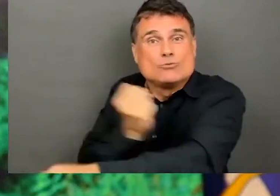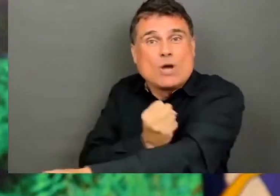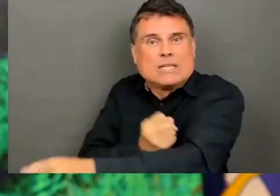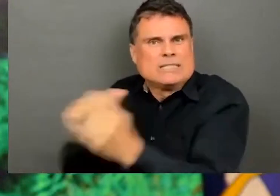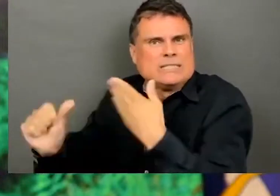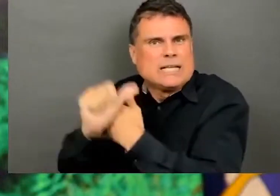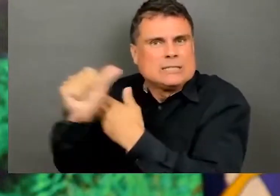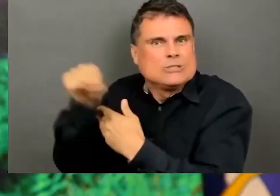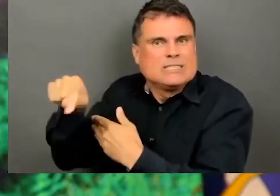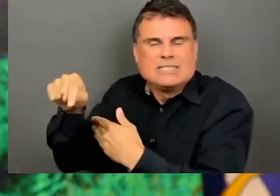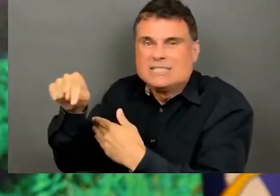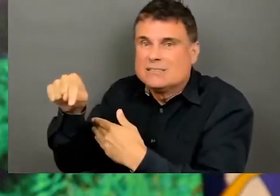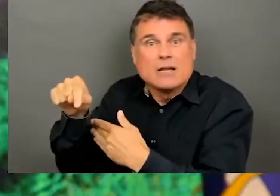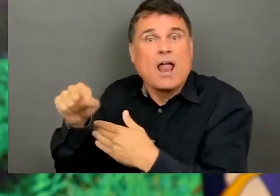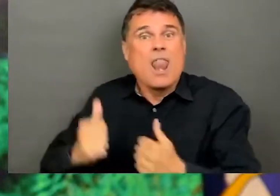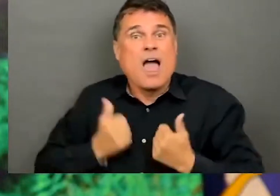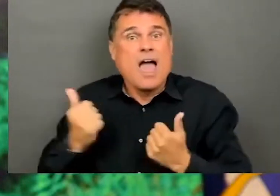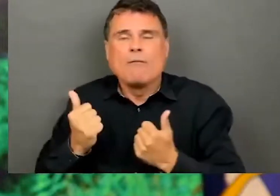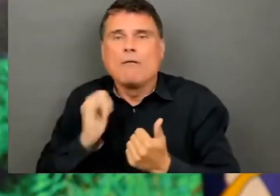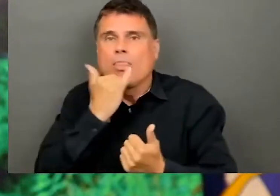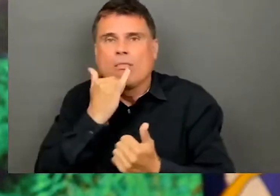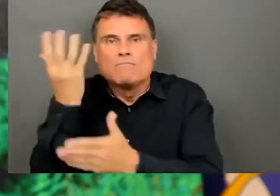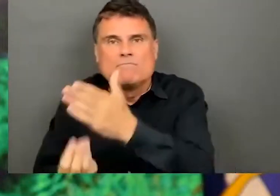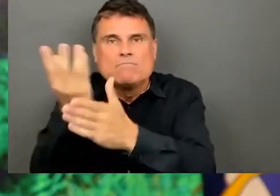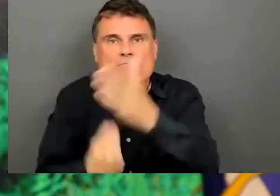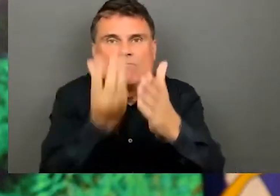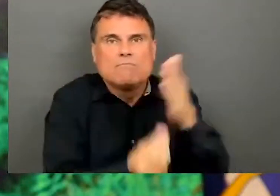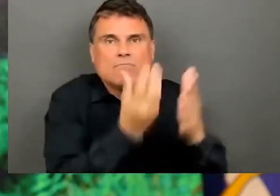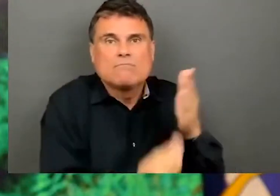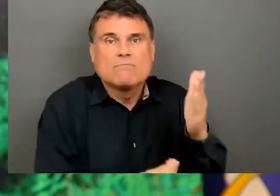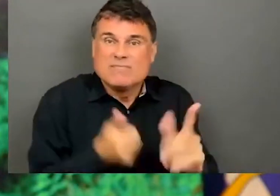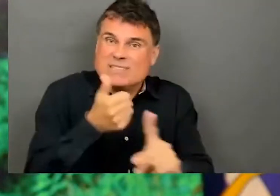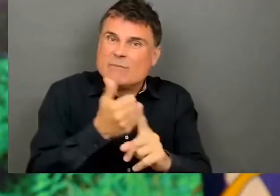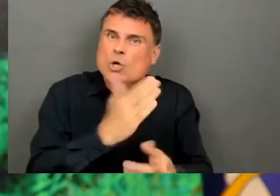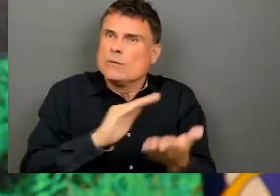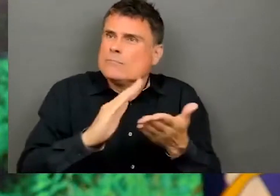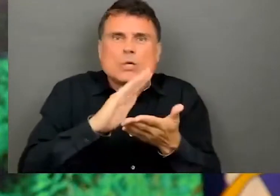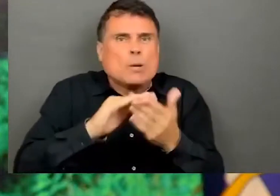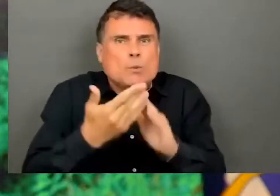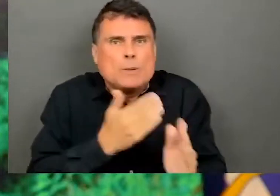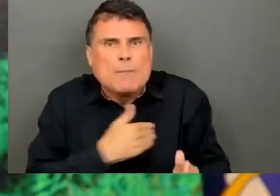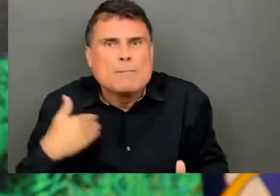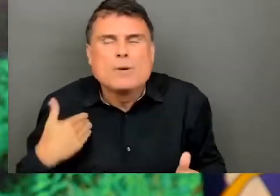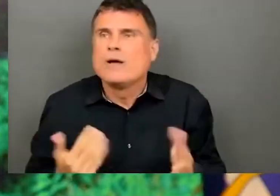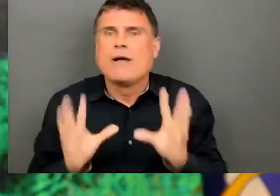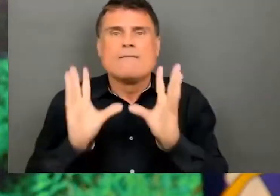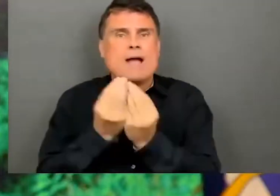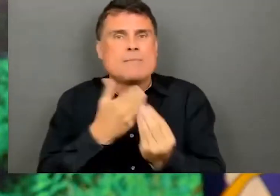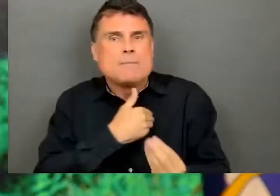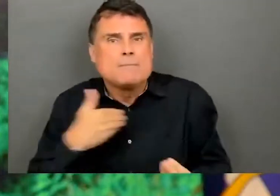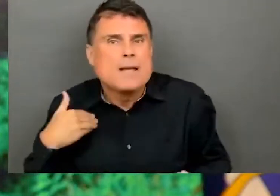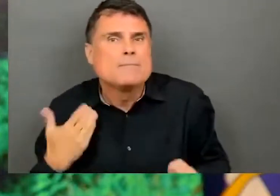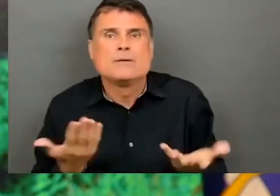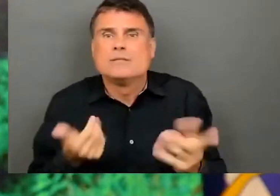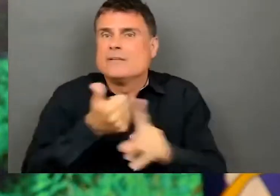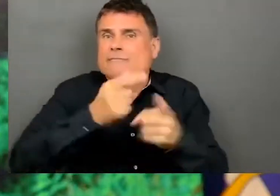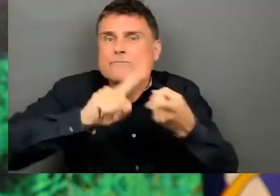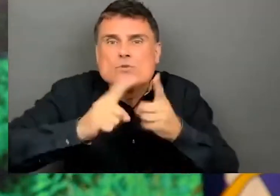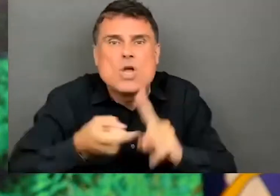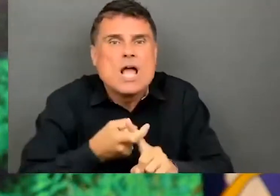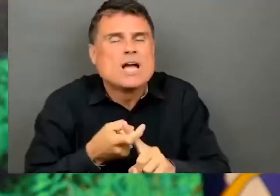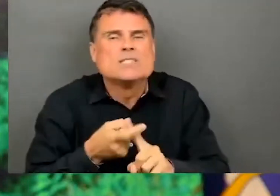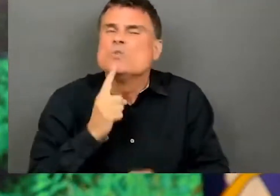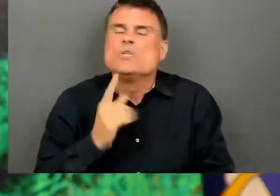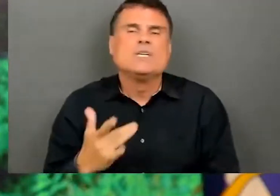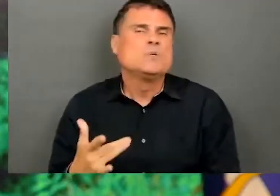lost their lives to a poisoned drug supply. And for every life cut tragically short, there are countless more lives